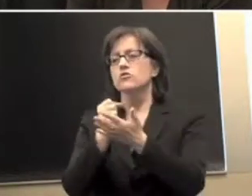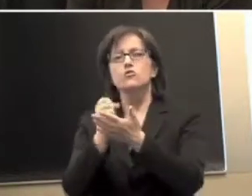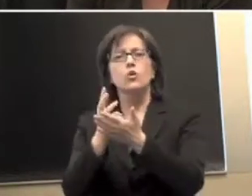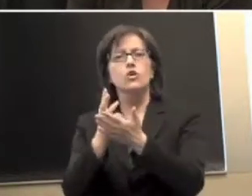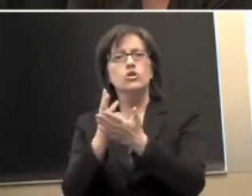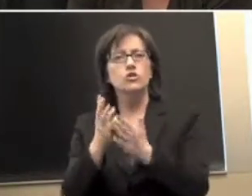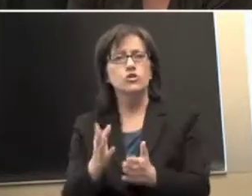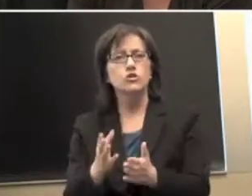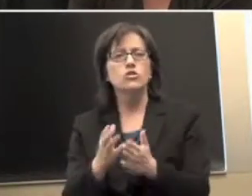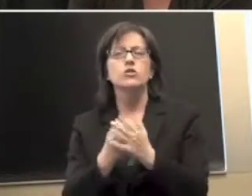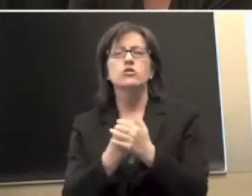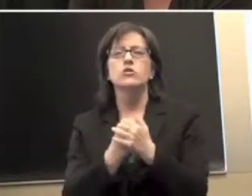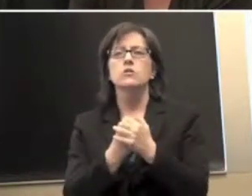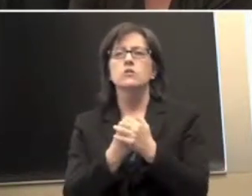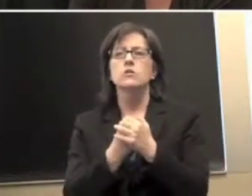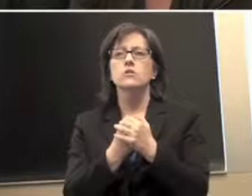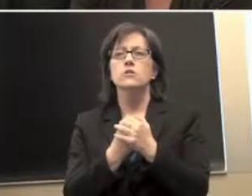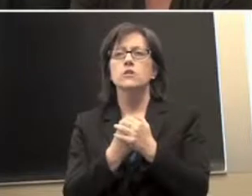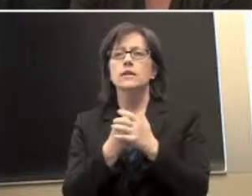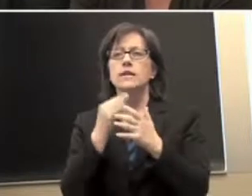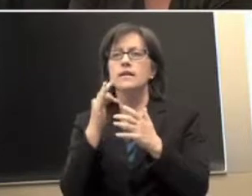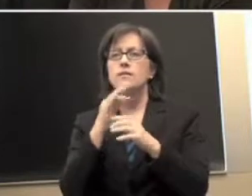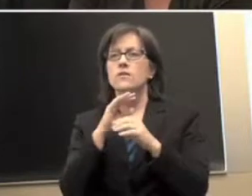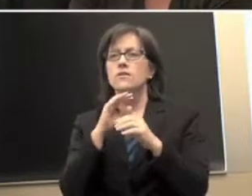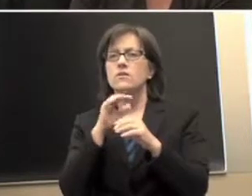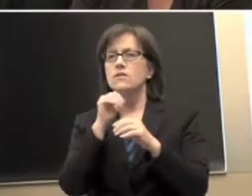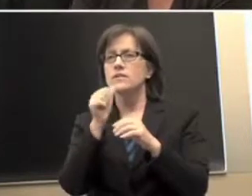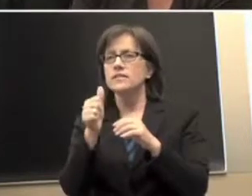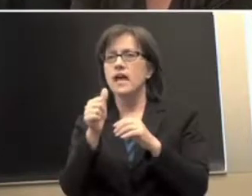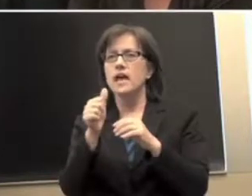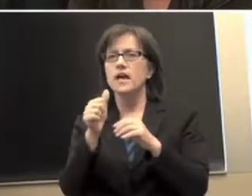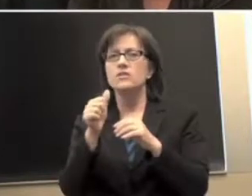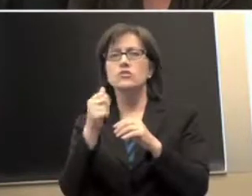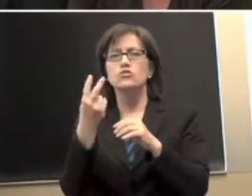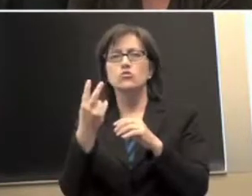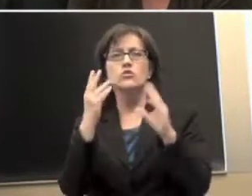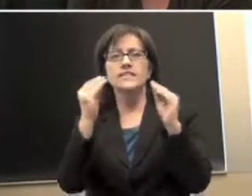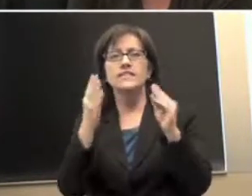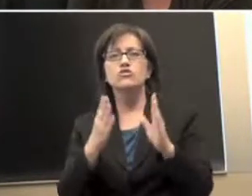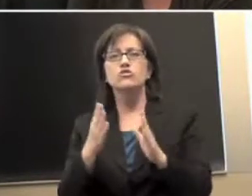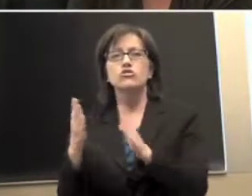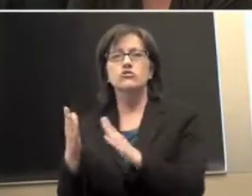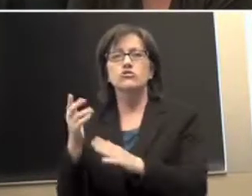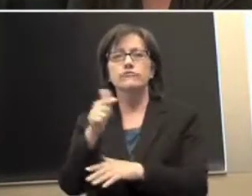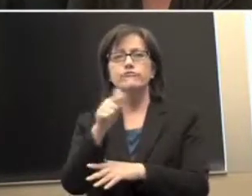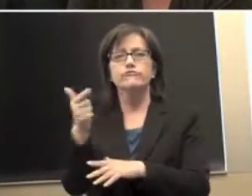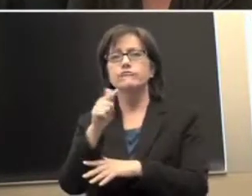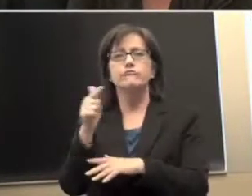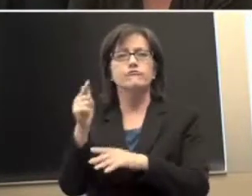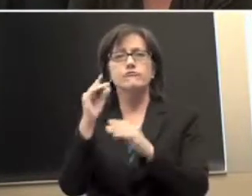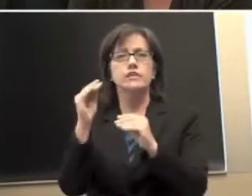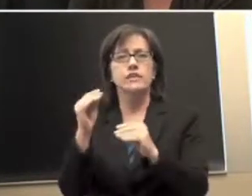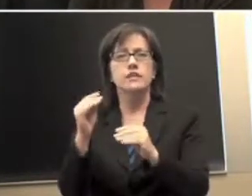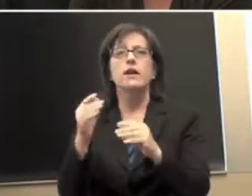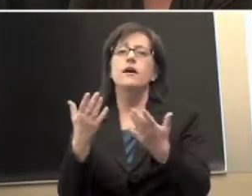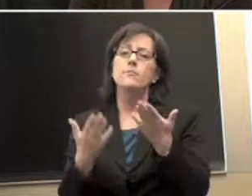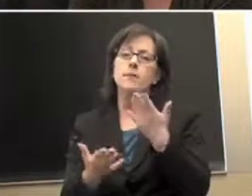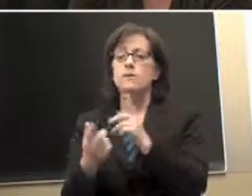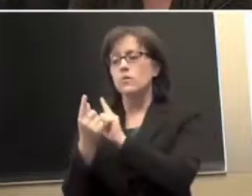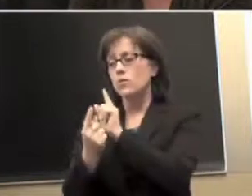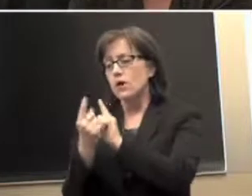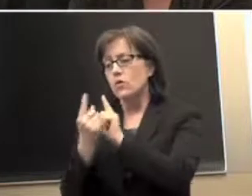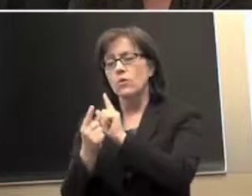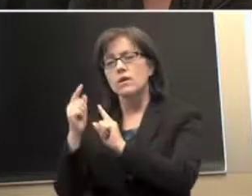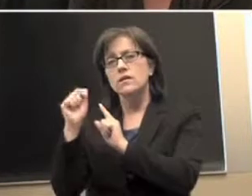worker. If there wasn't a co-taught situation, then having possibly a one-on-one aide